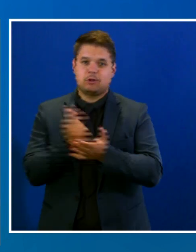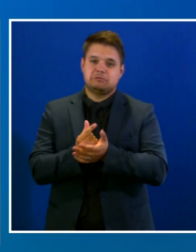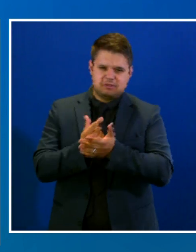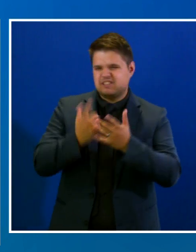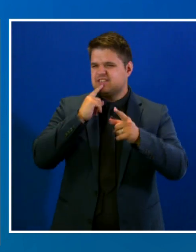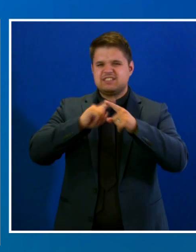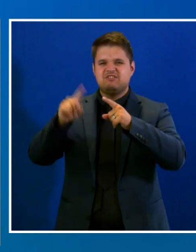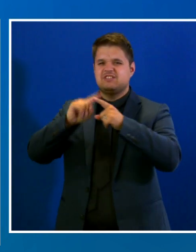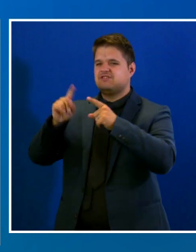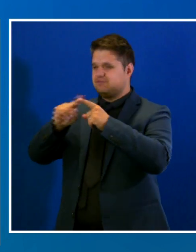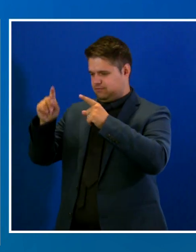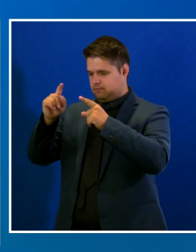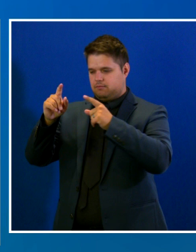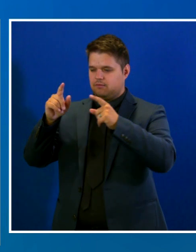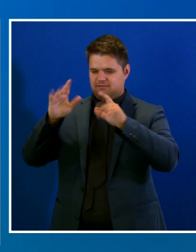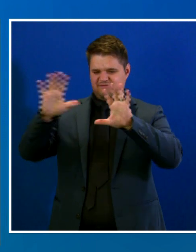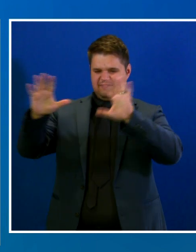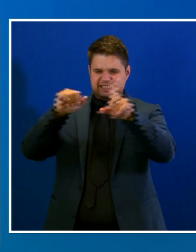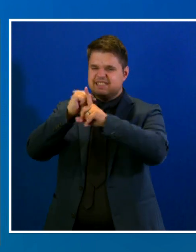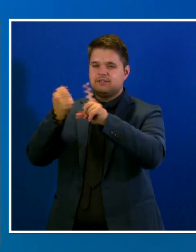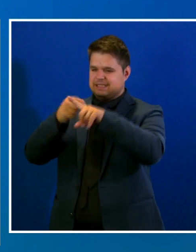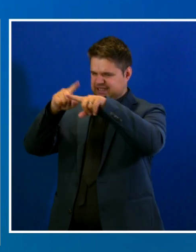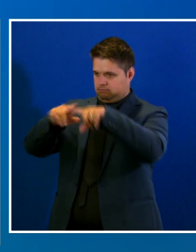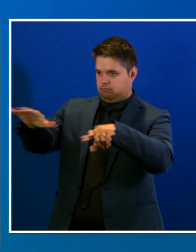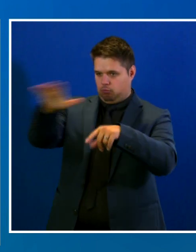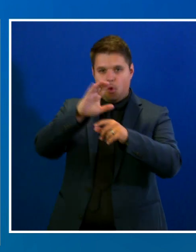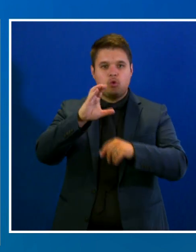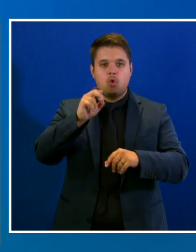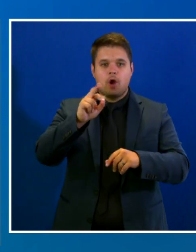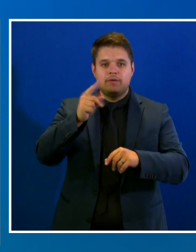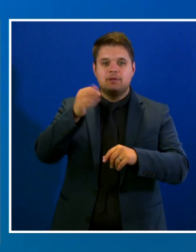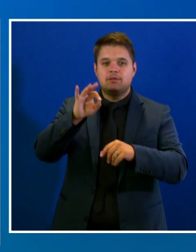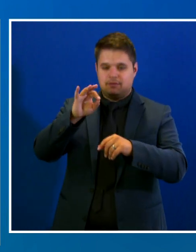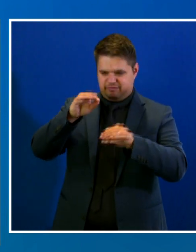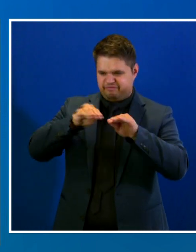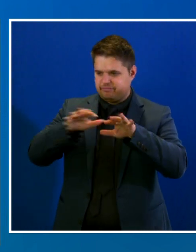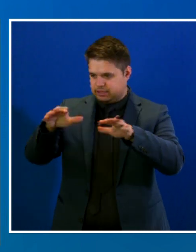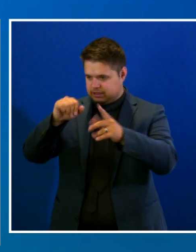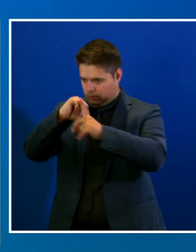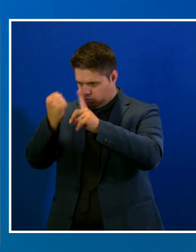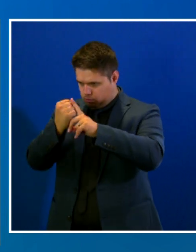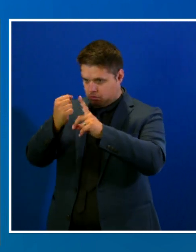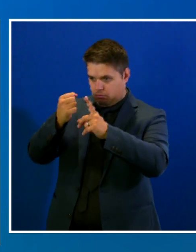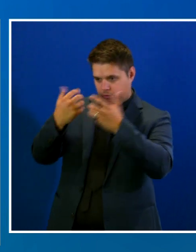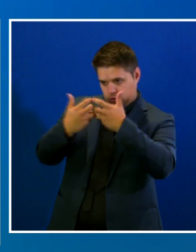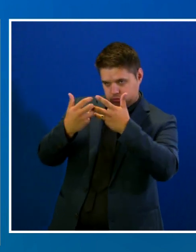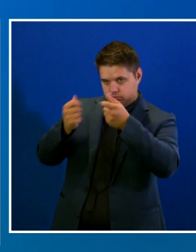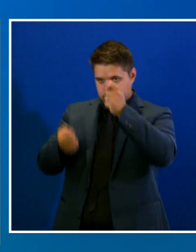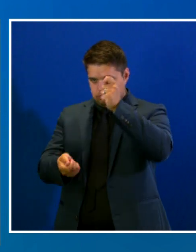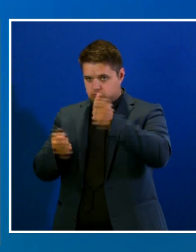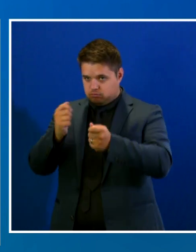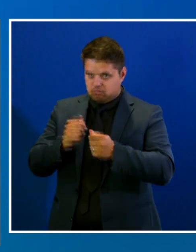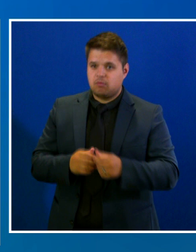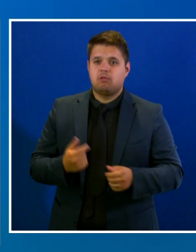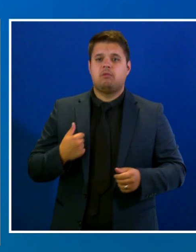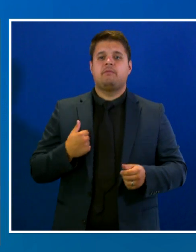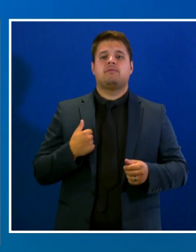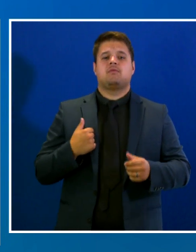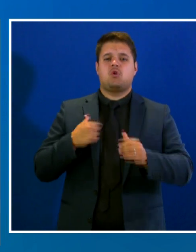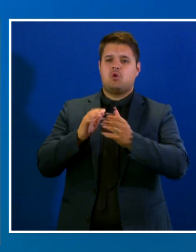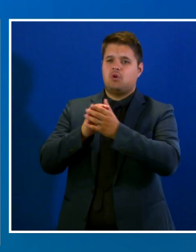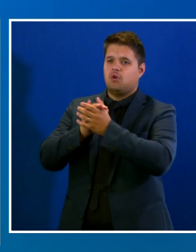and the entire Vancouver City Council, I'd like to send a big congratulations to the class of